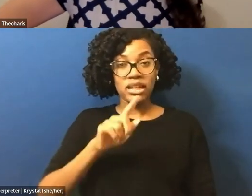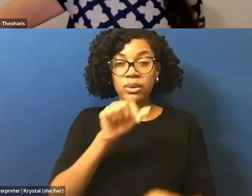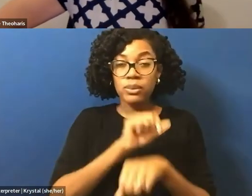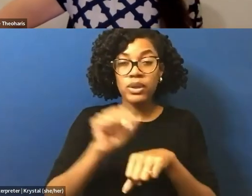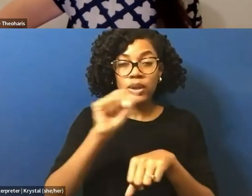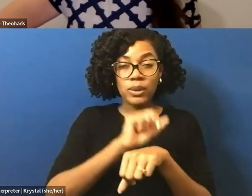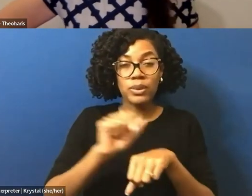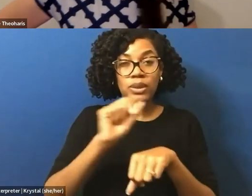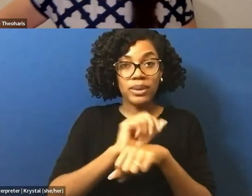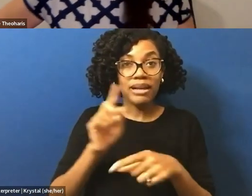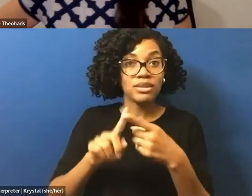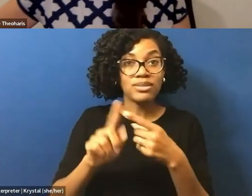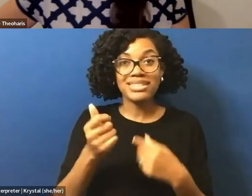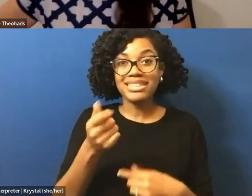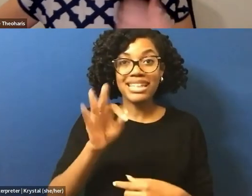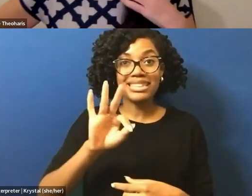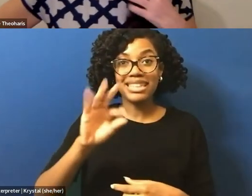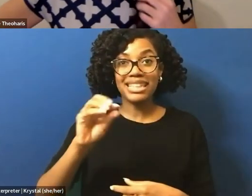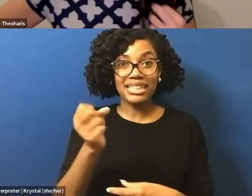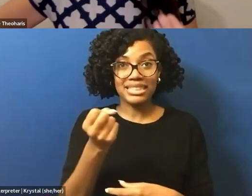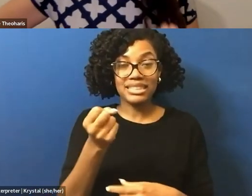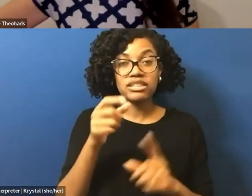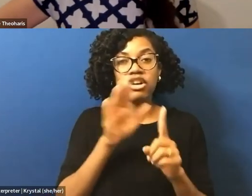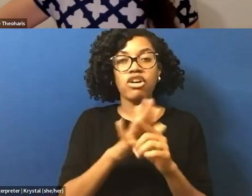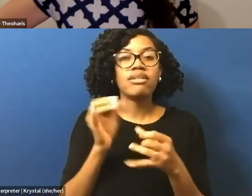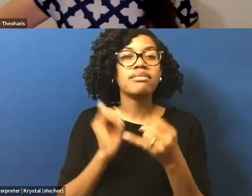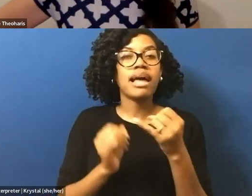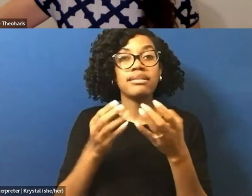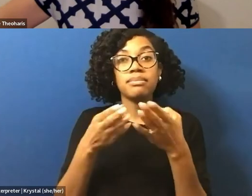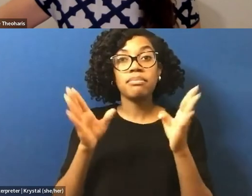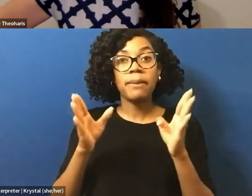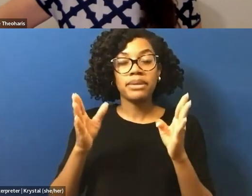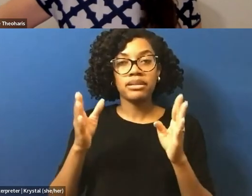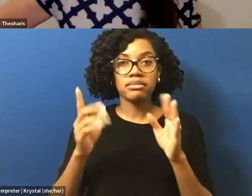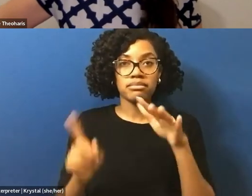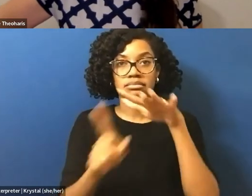public appearance was at the Million Man March in 1996.